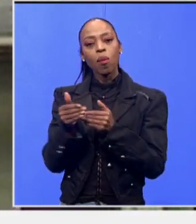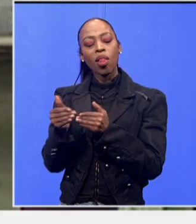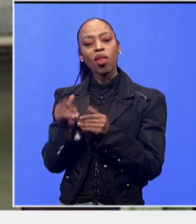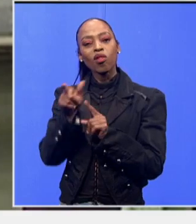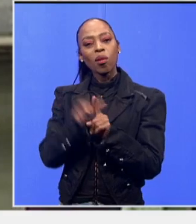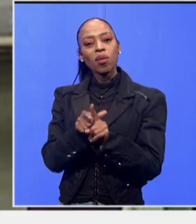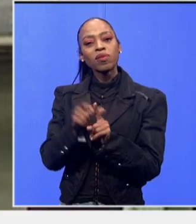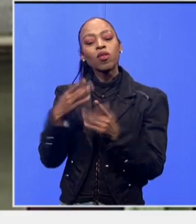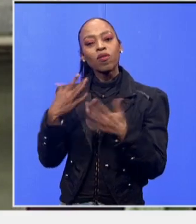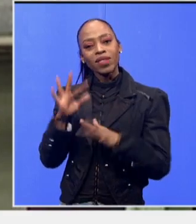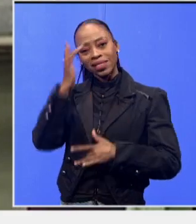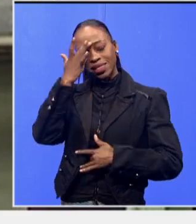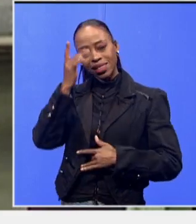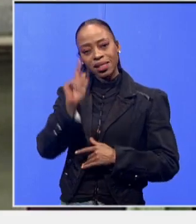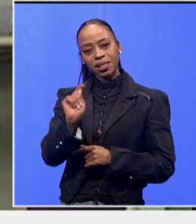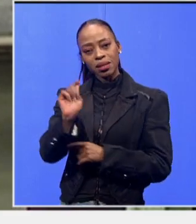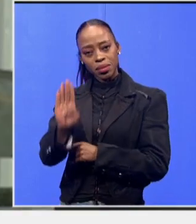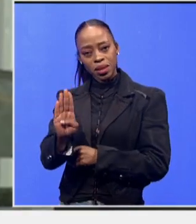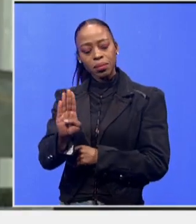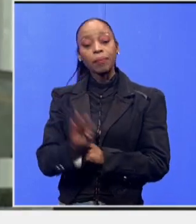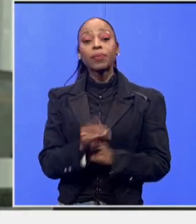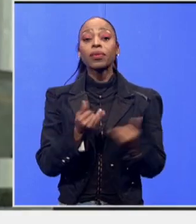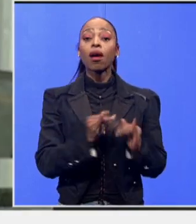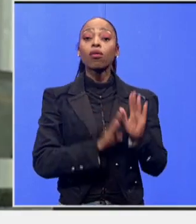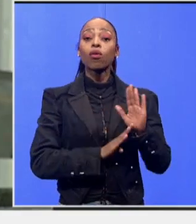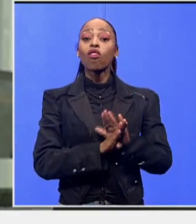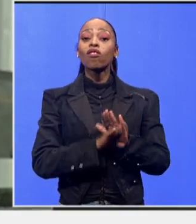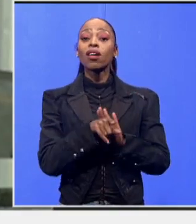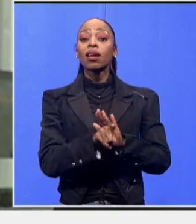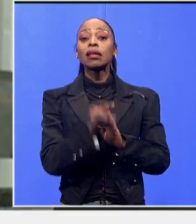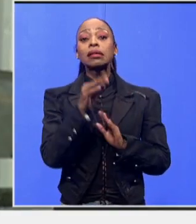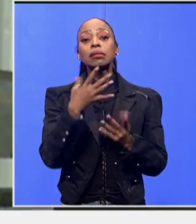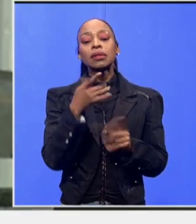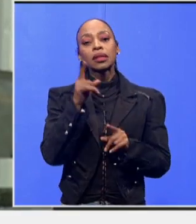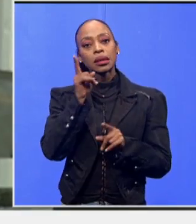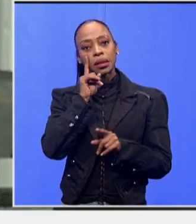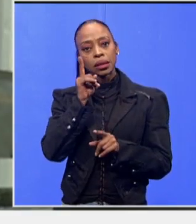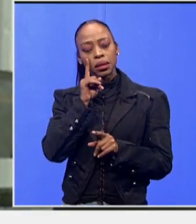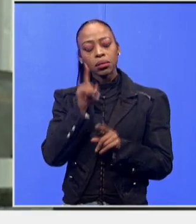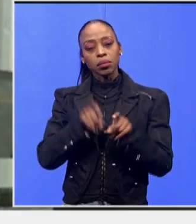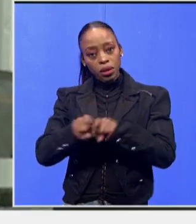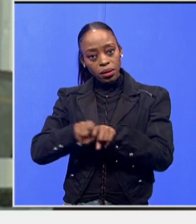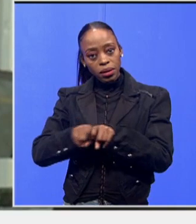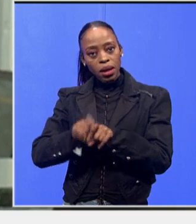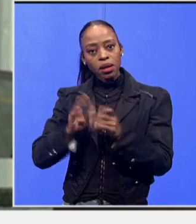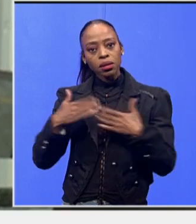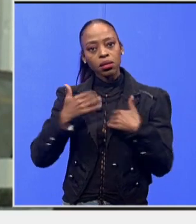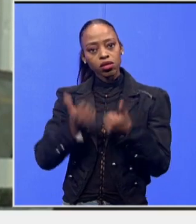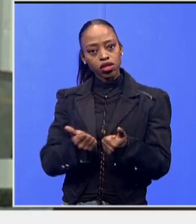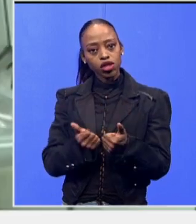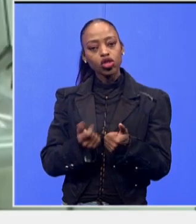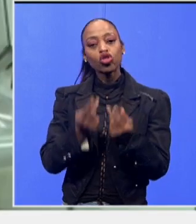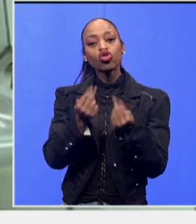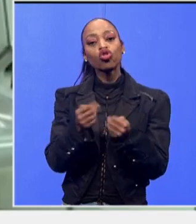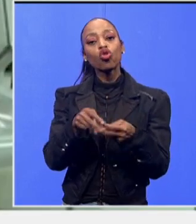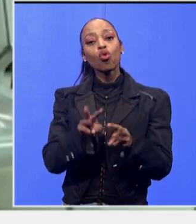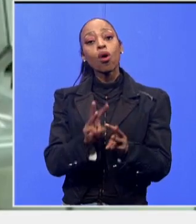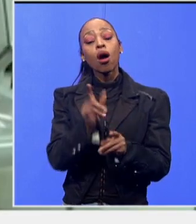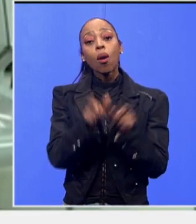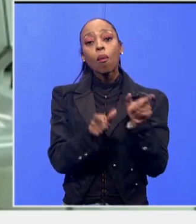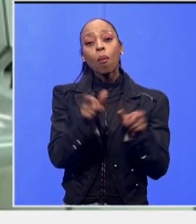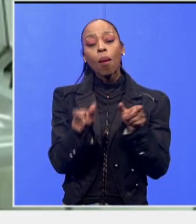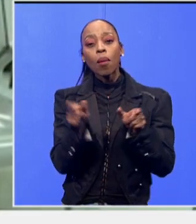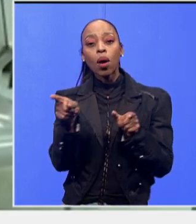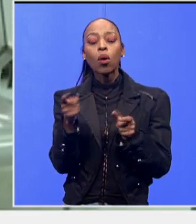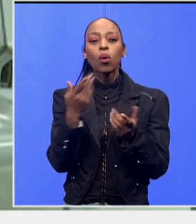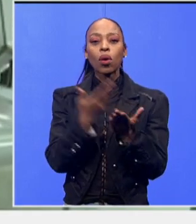way to address this. And improving on this approach, described as test and treat, are new guidelines for those among the high-risk group who,